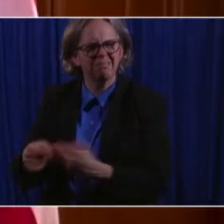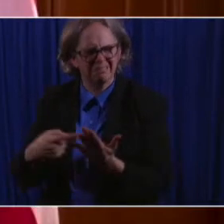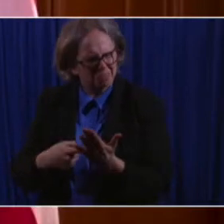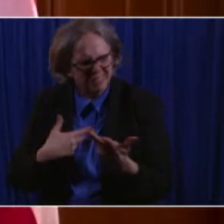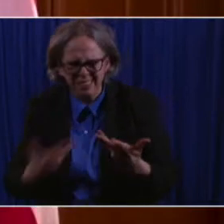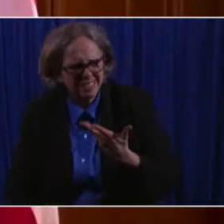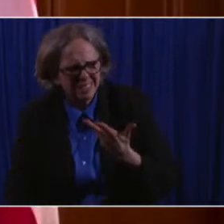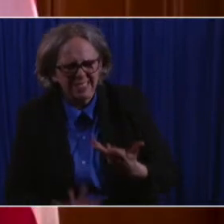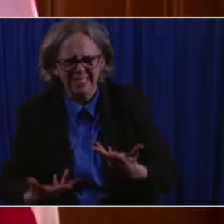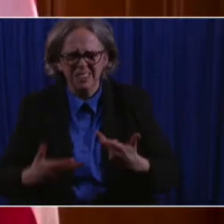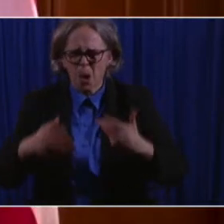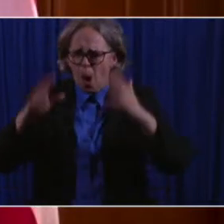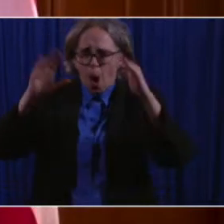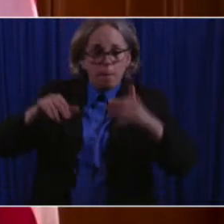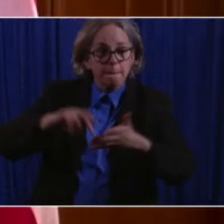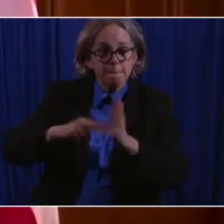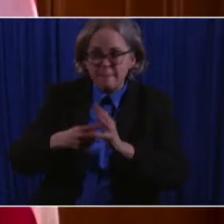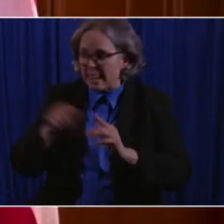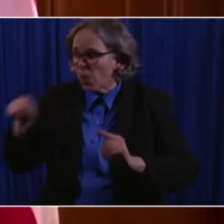General Assembly will,